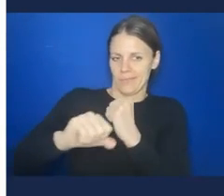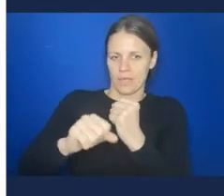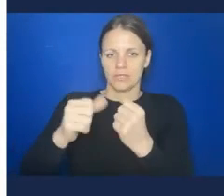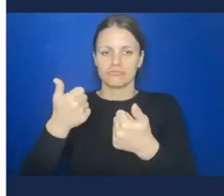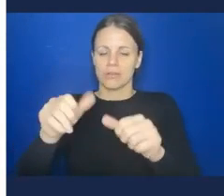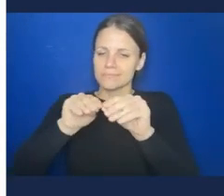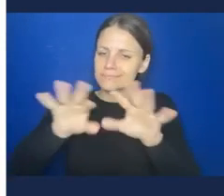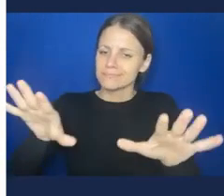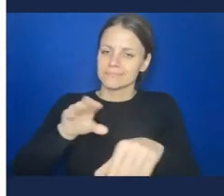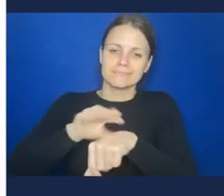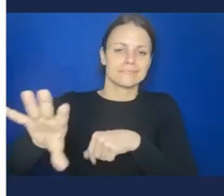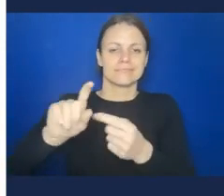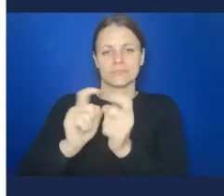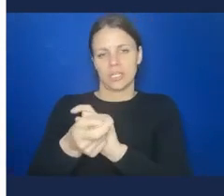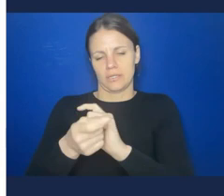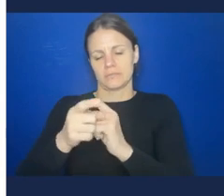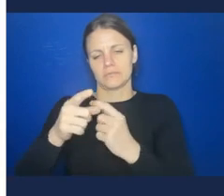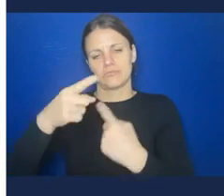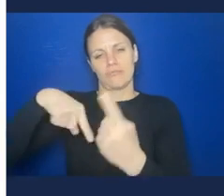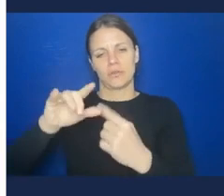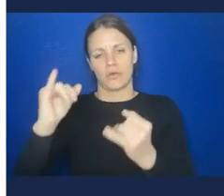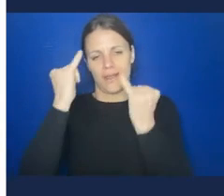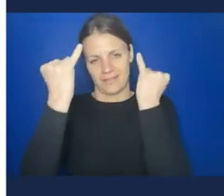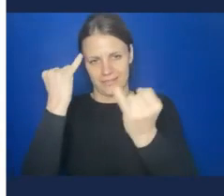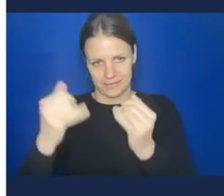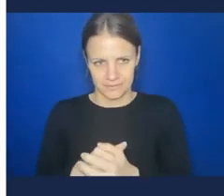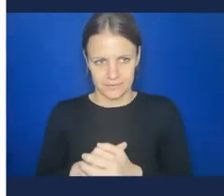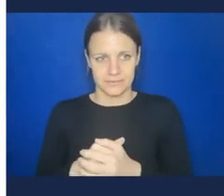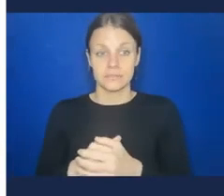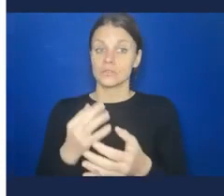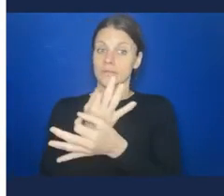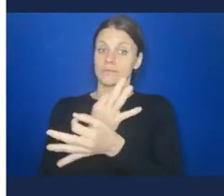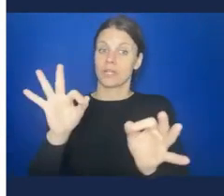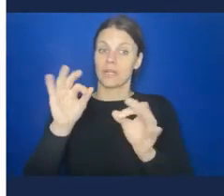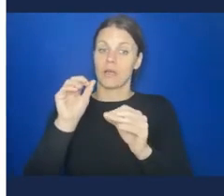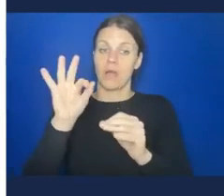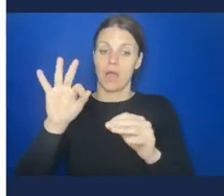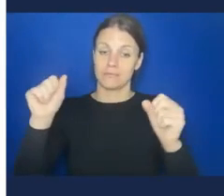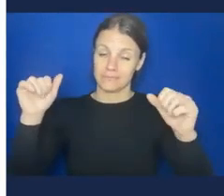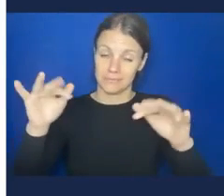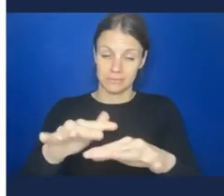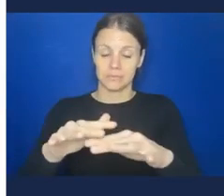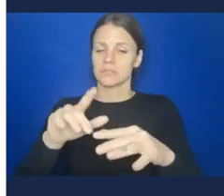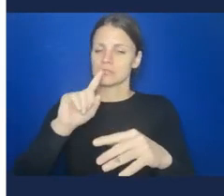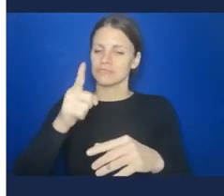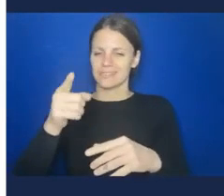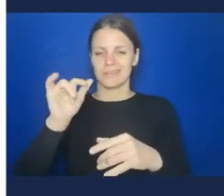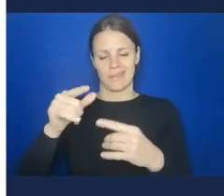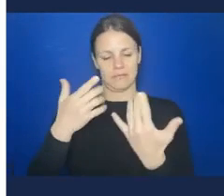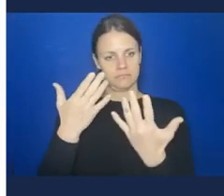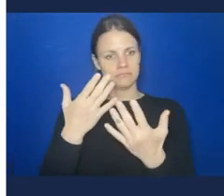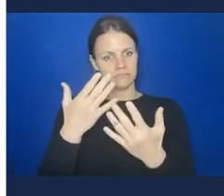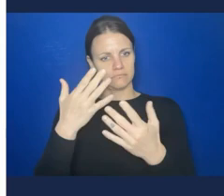change around these ideas. So the freedom of assembly is an extension of this freedom of thought, freedom